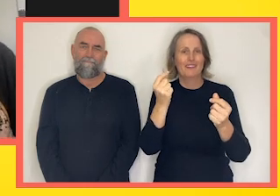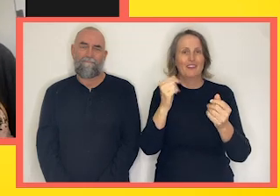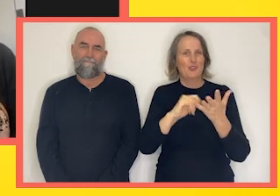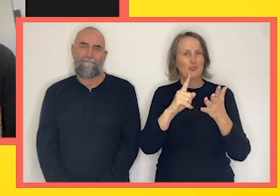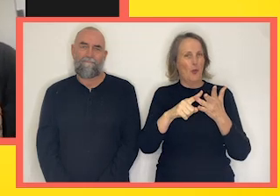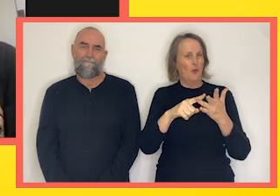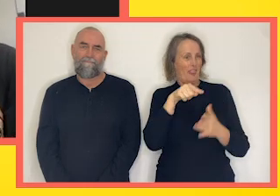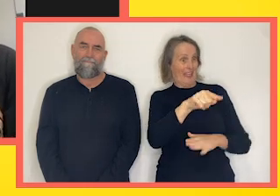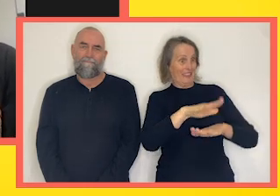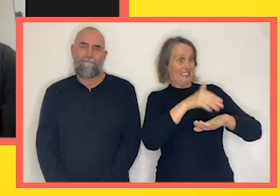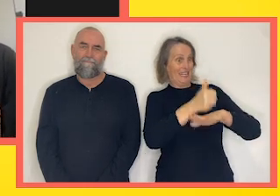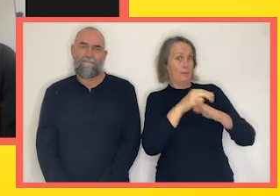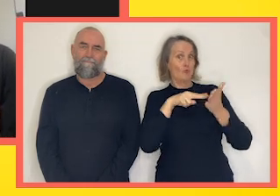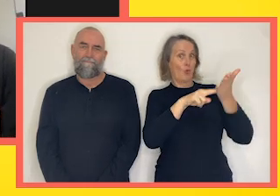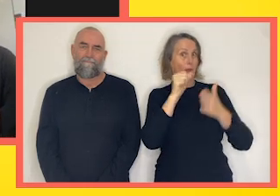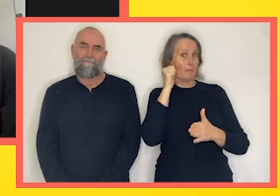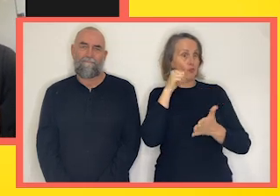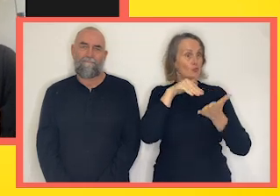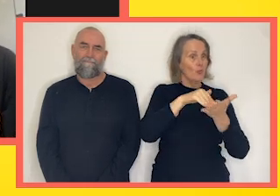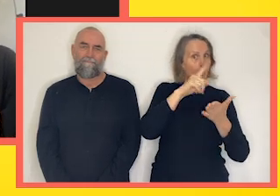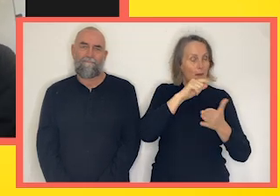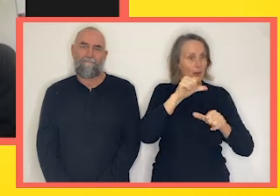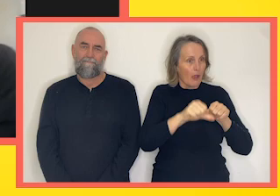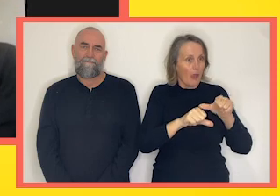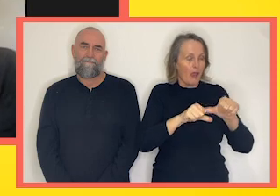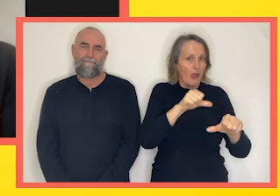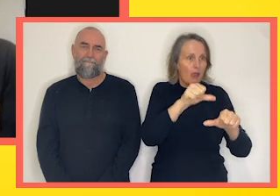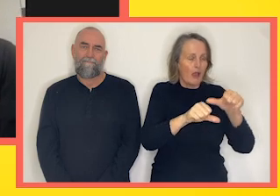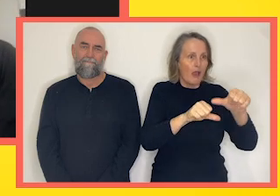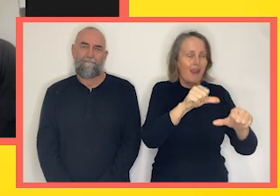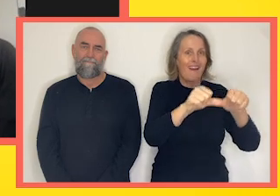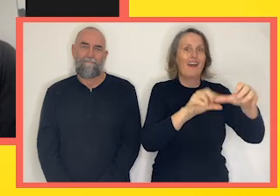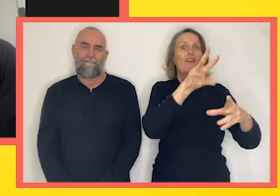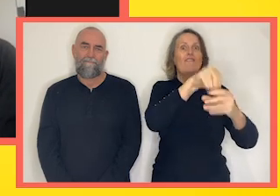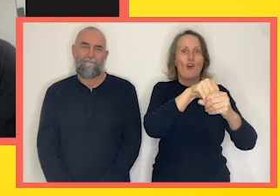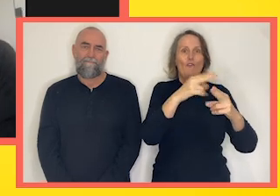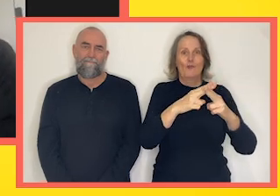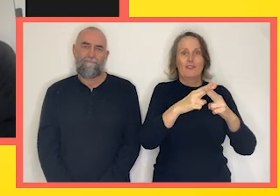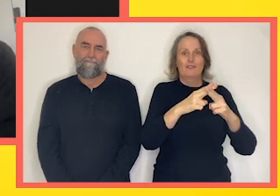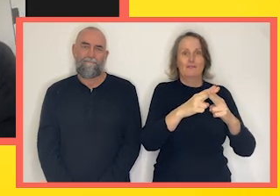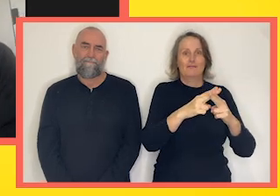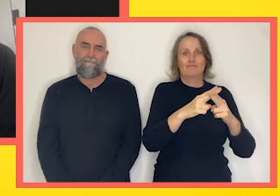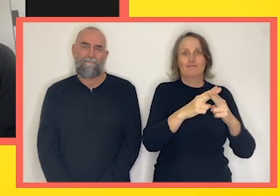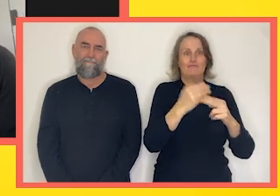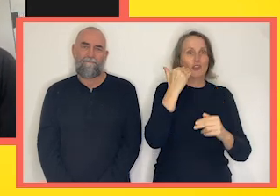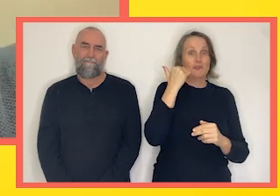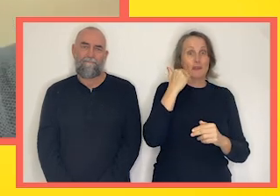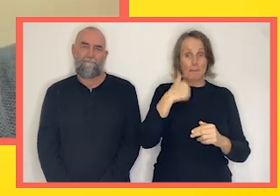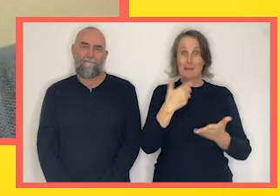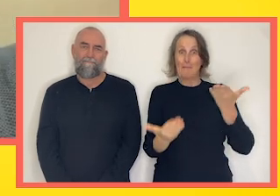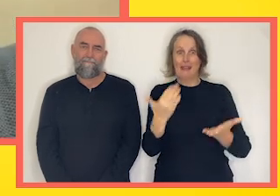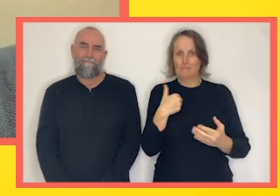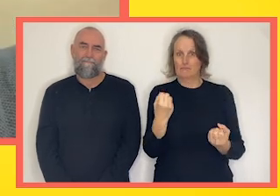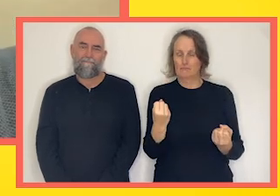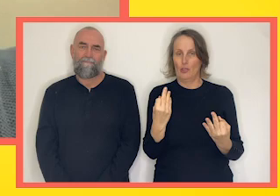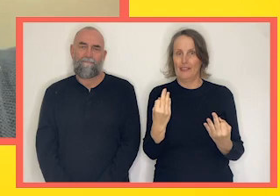start to that journey. So I'm just going to try and help people out in that way. Balance is like non-existent. How